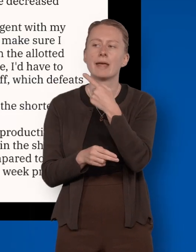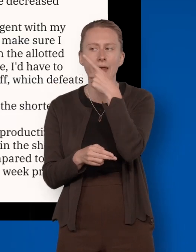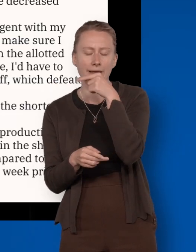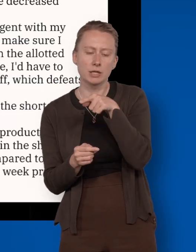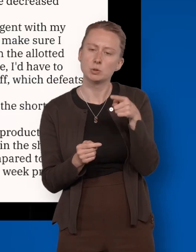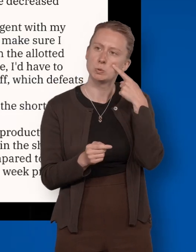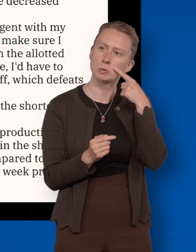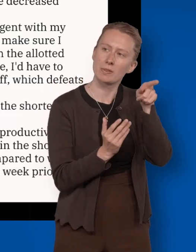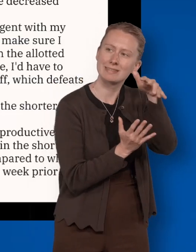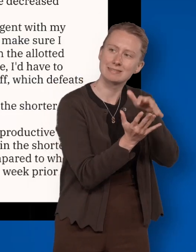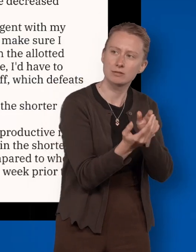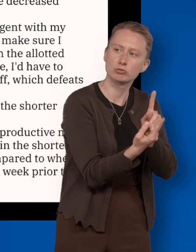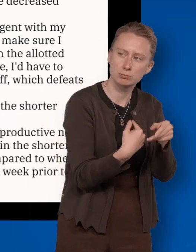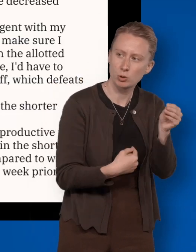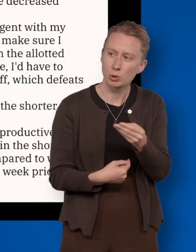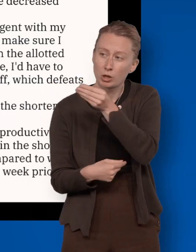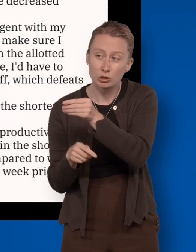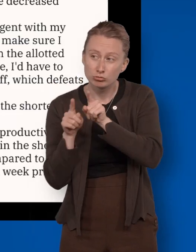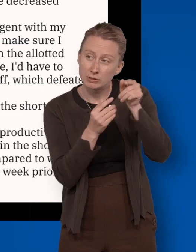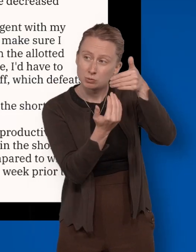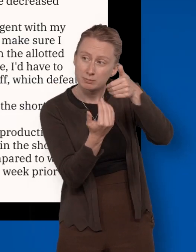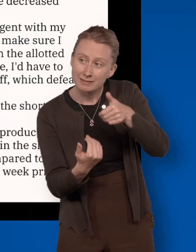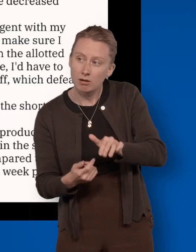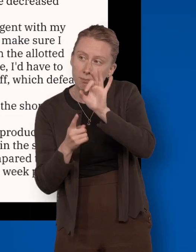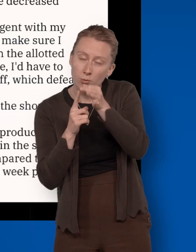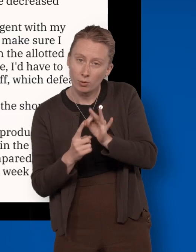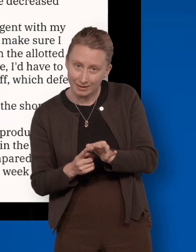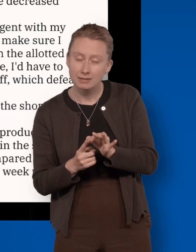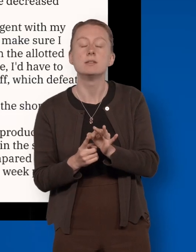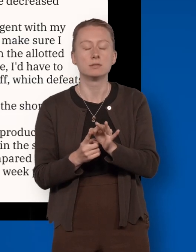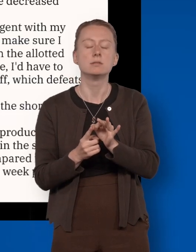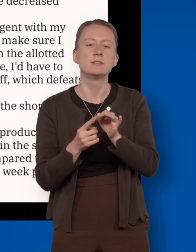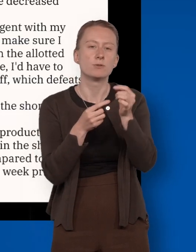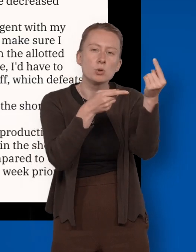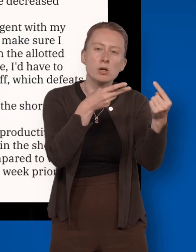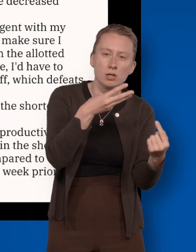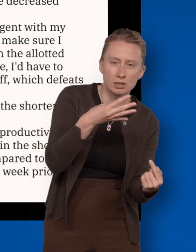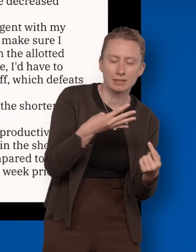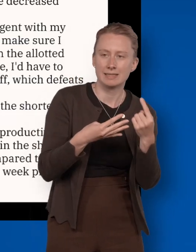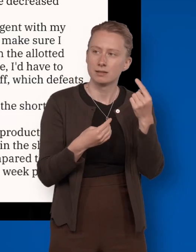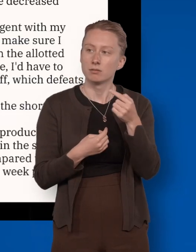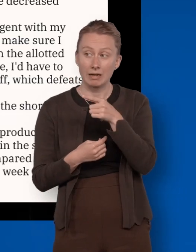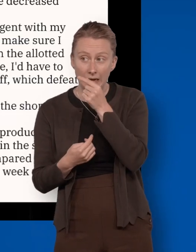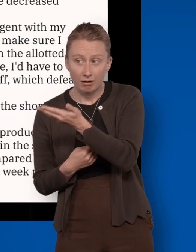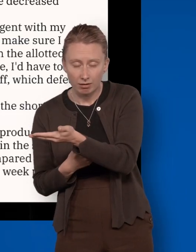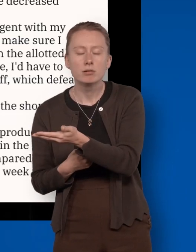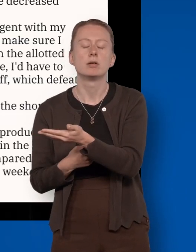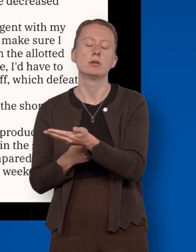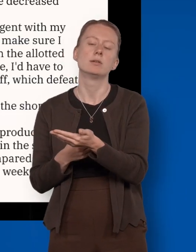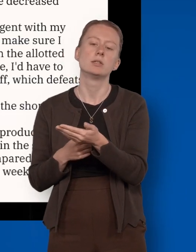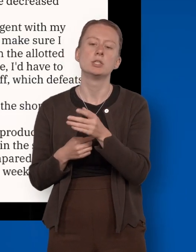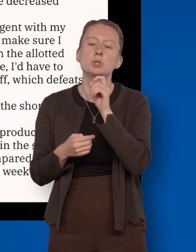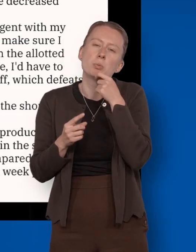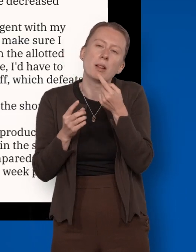text response and try to split it up in bullet points of the individual things that this respondent is saying? And then you'll get something like this,